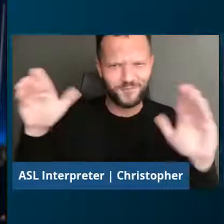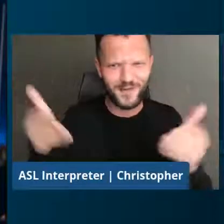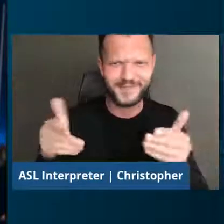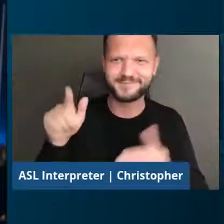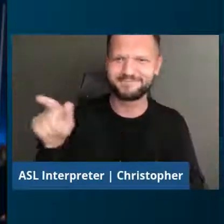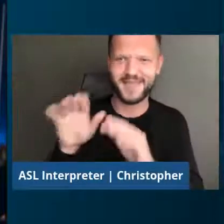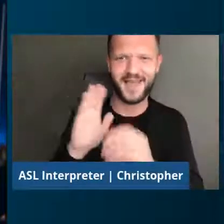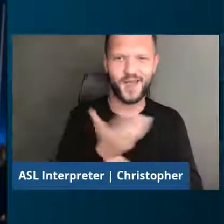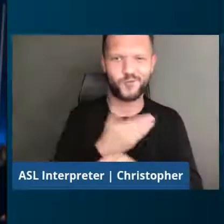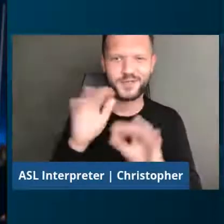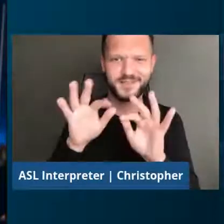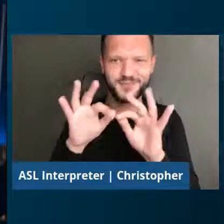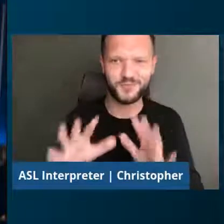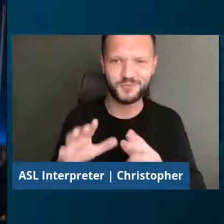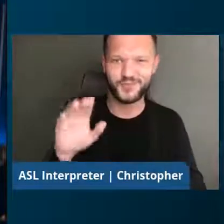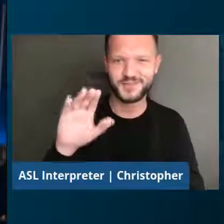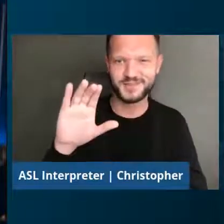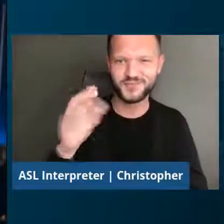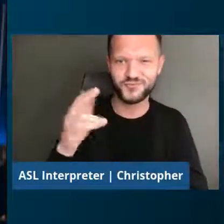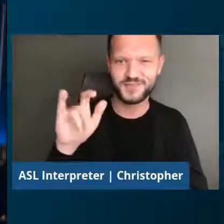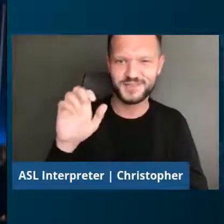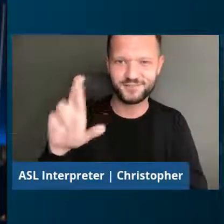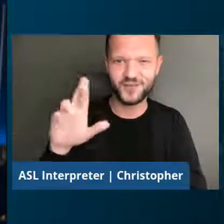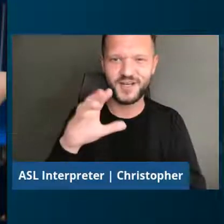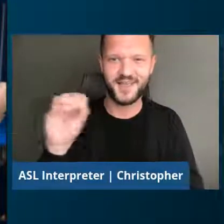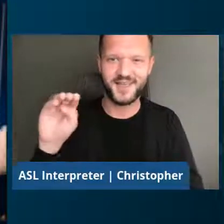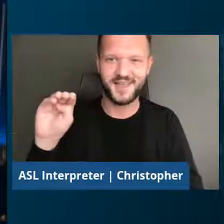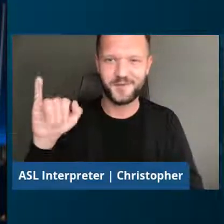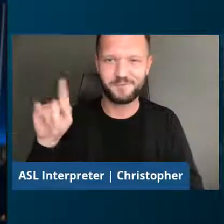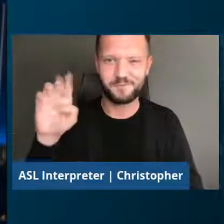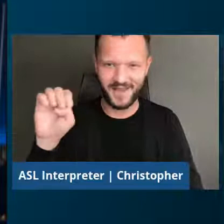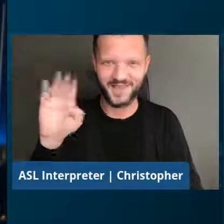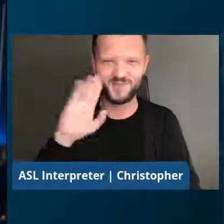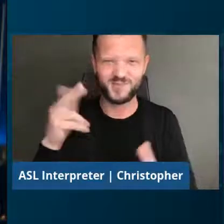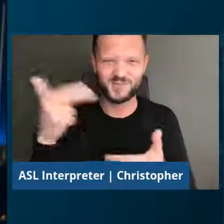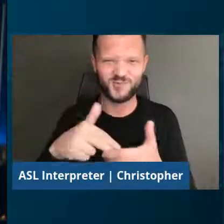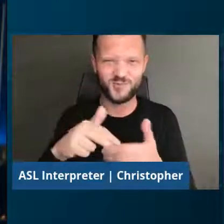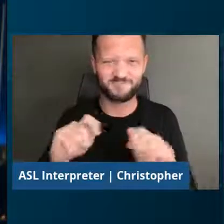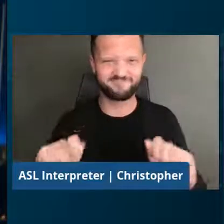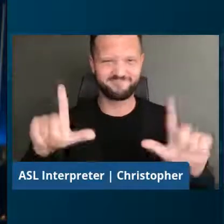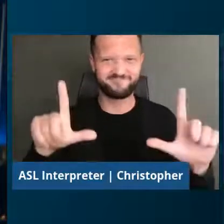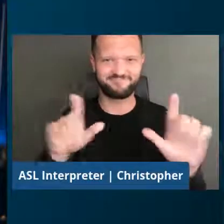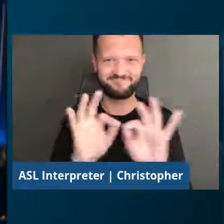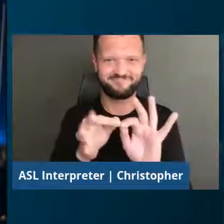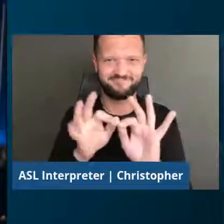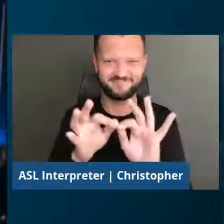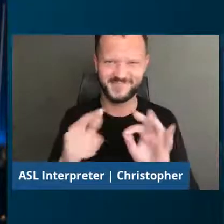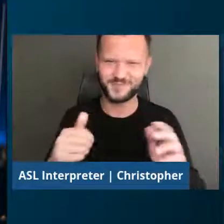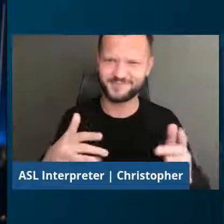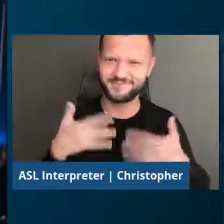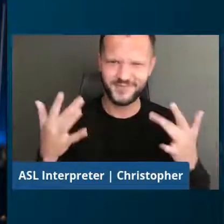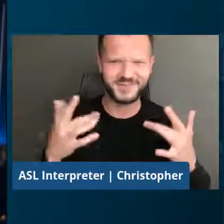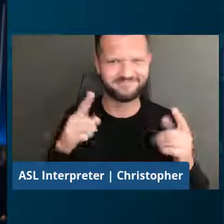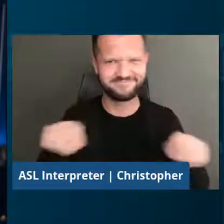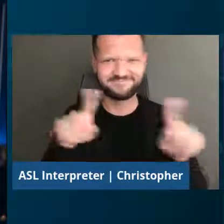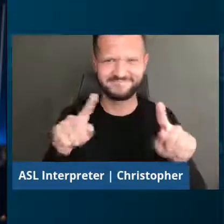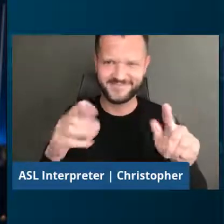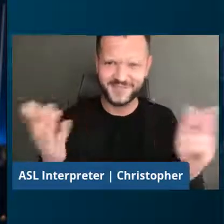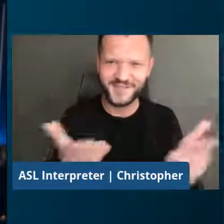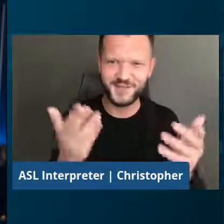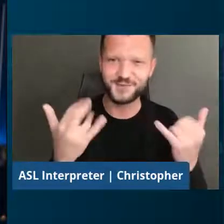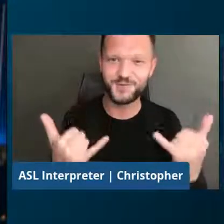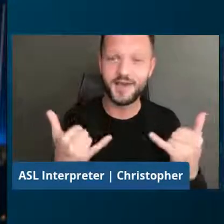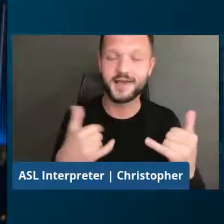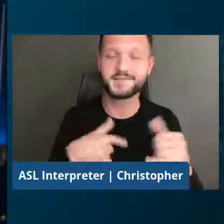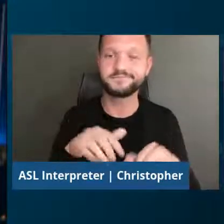be joining us on screen for our program today. So welcome. We are so thrilled to have you here with us. Now, just a quick